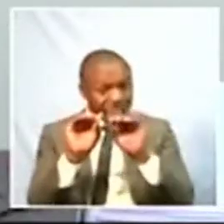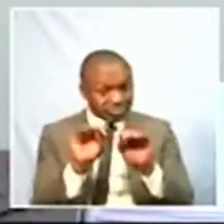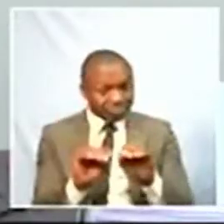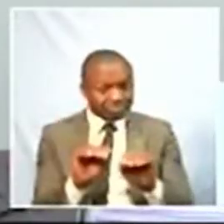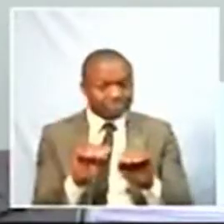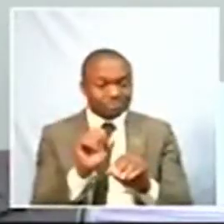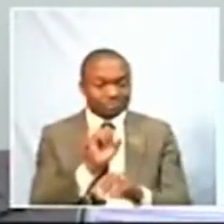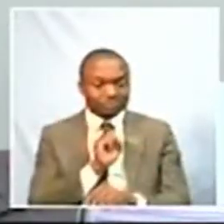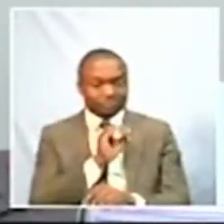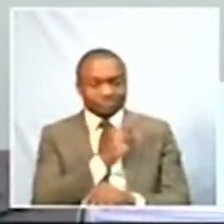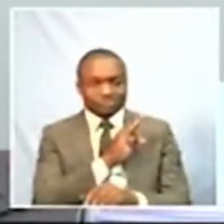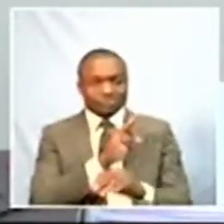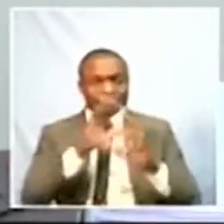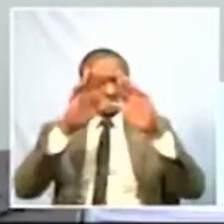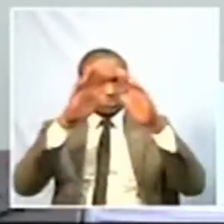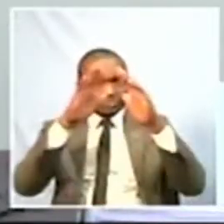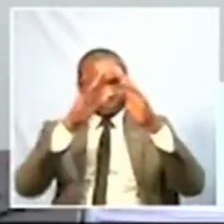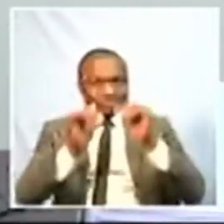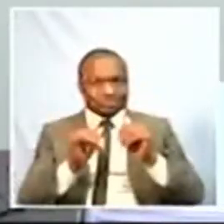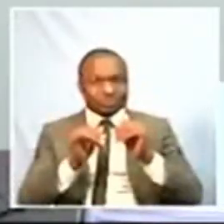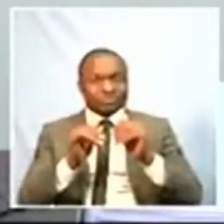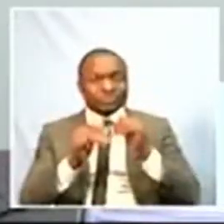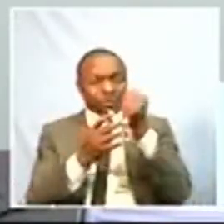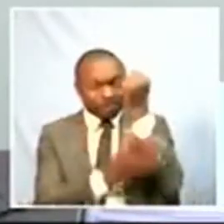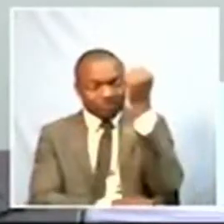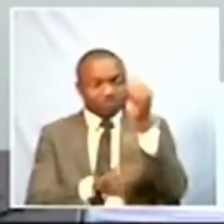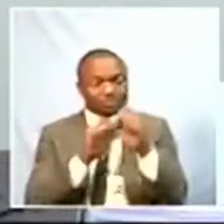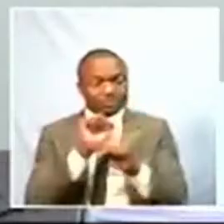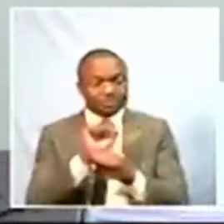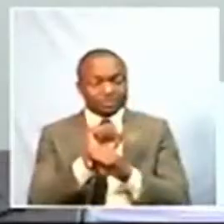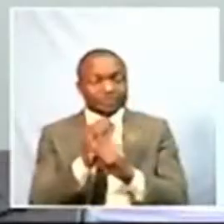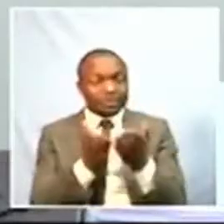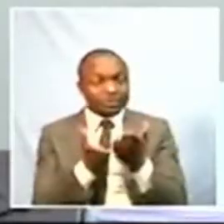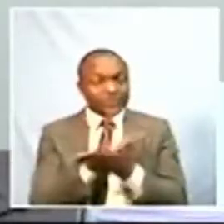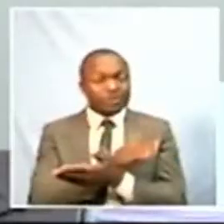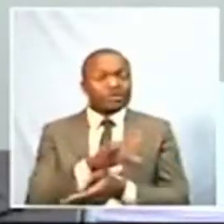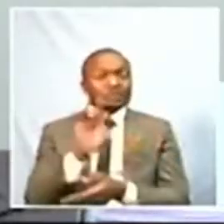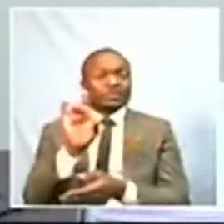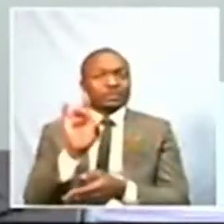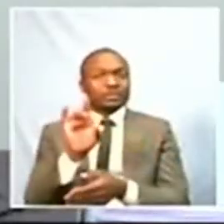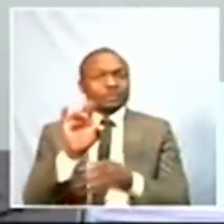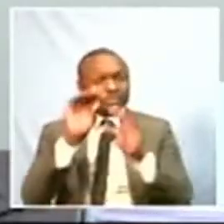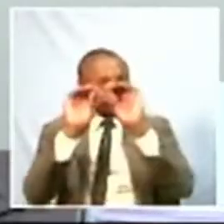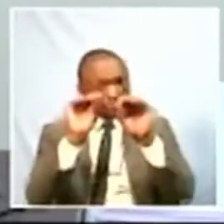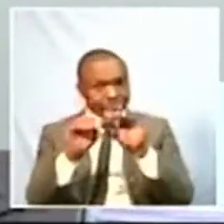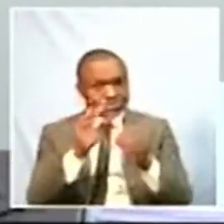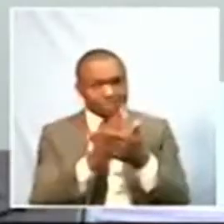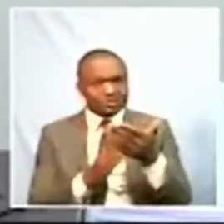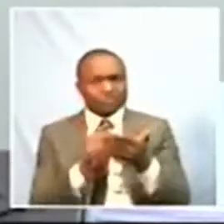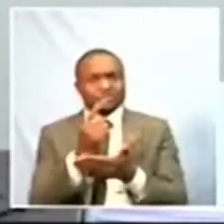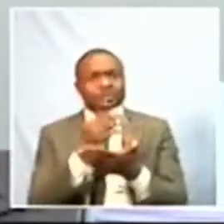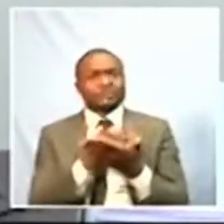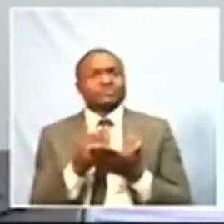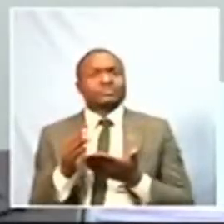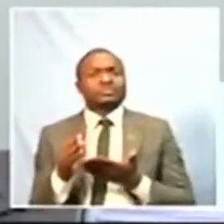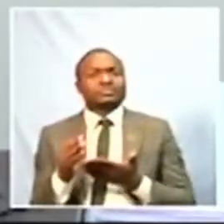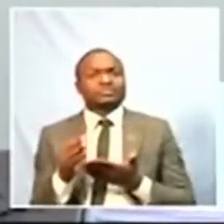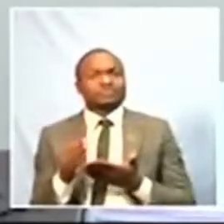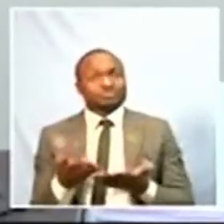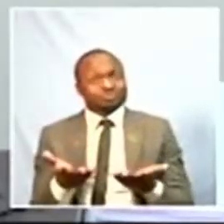rehabilitation staff house, poor workmanship, just on page 8, just rehabilitating, somebody fails.